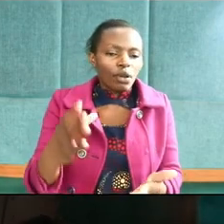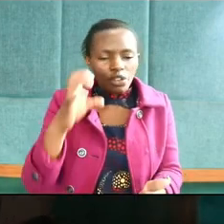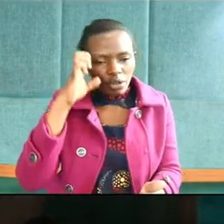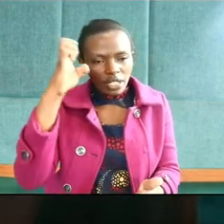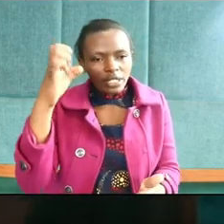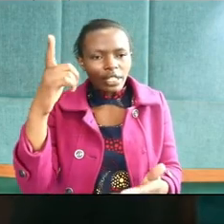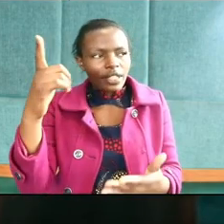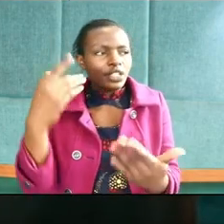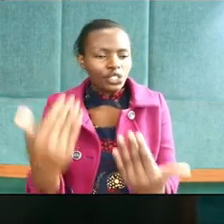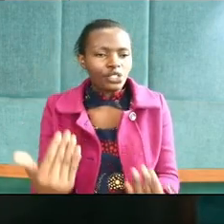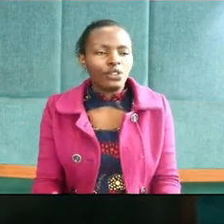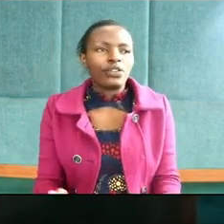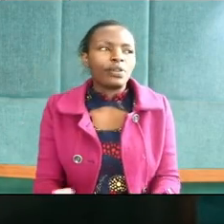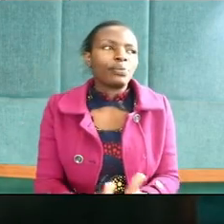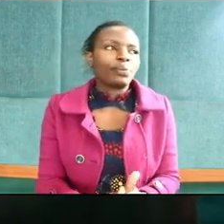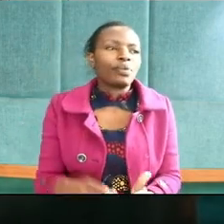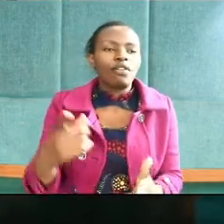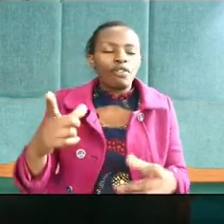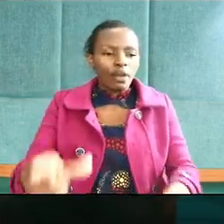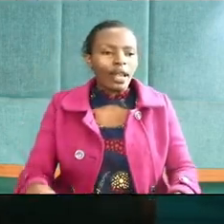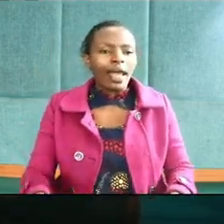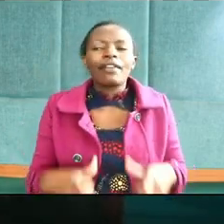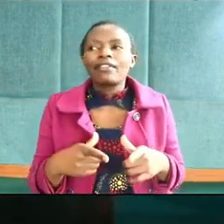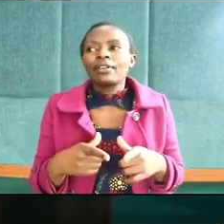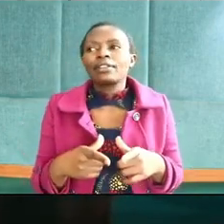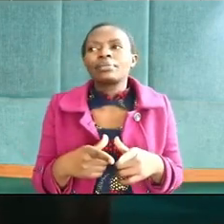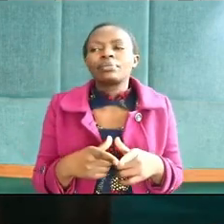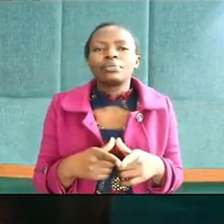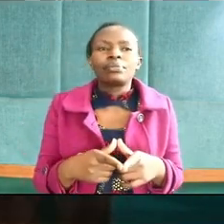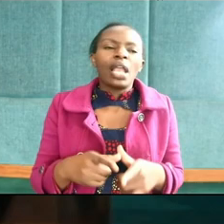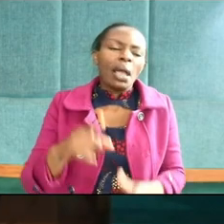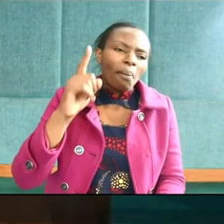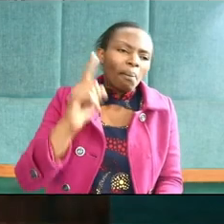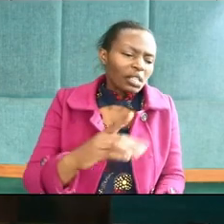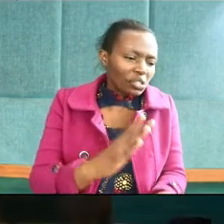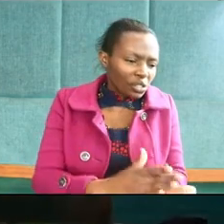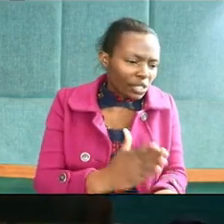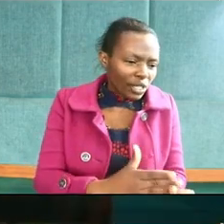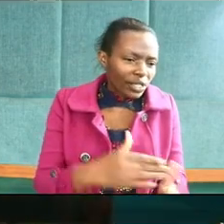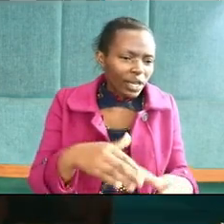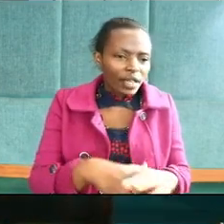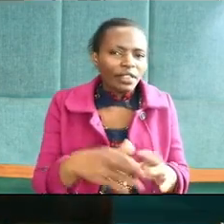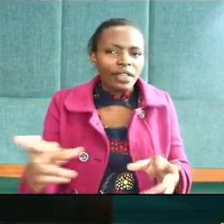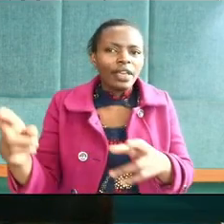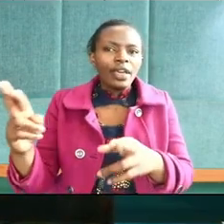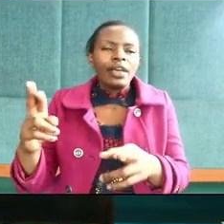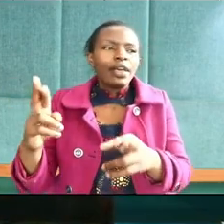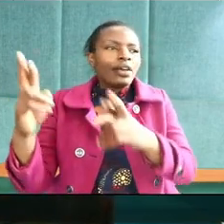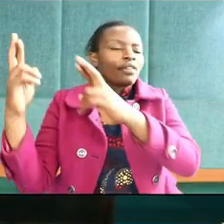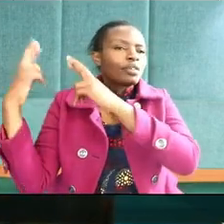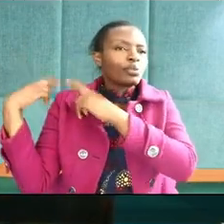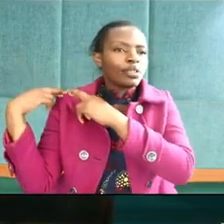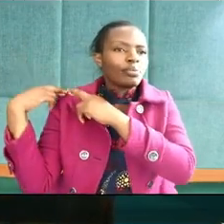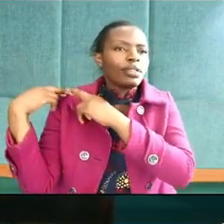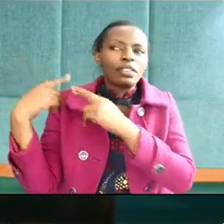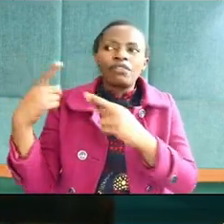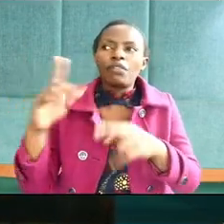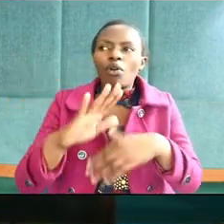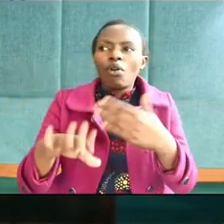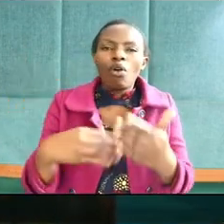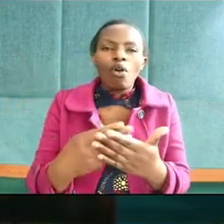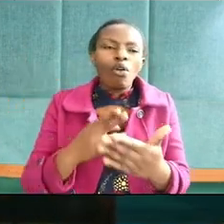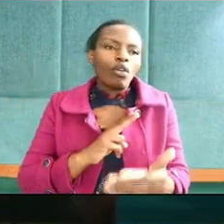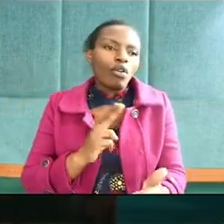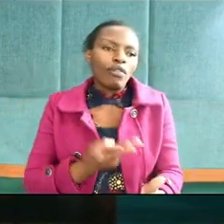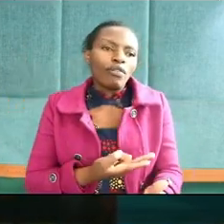life, for life and immortality. He must share in the responsibility. There is obligation for